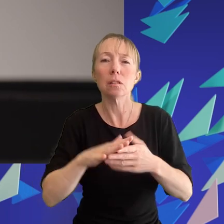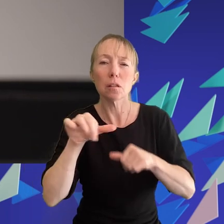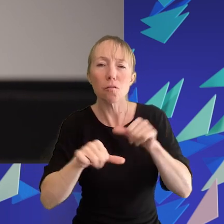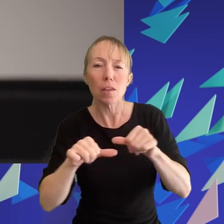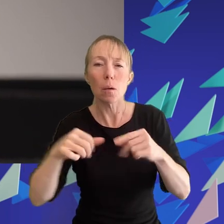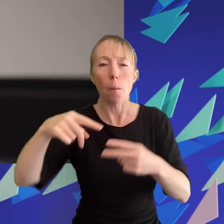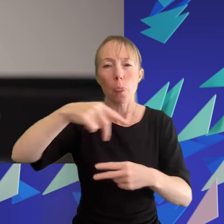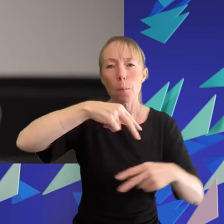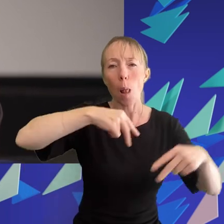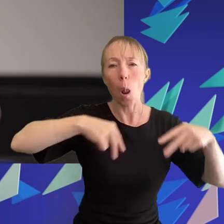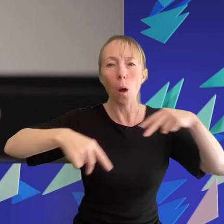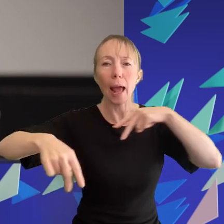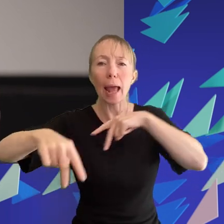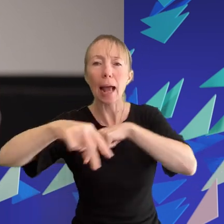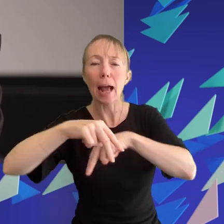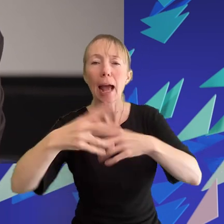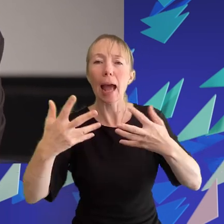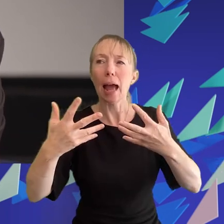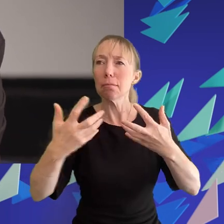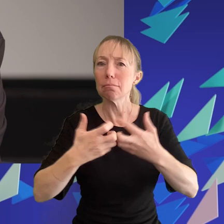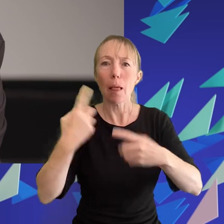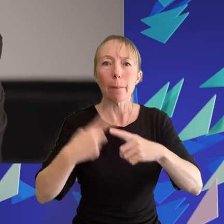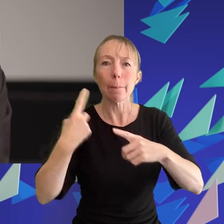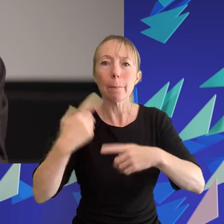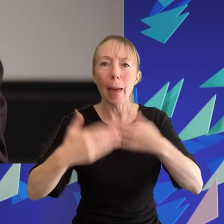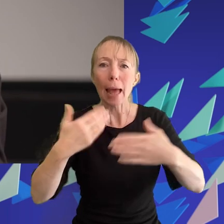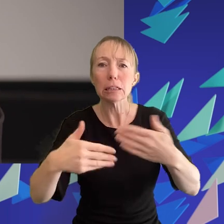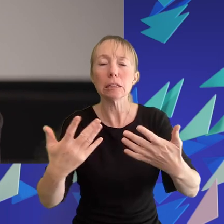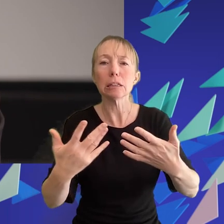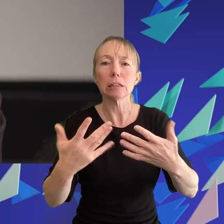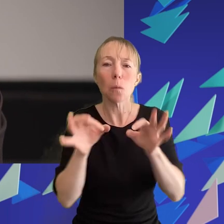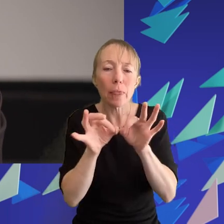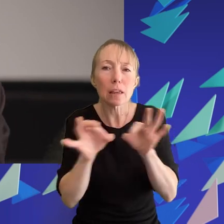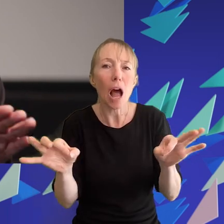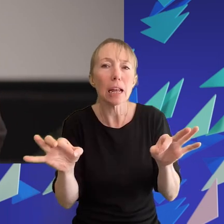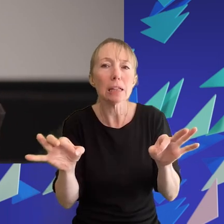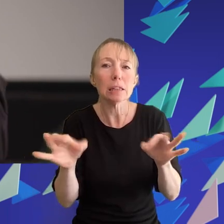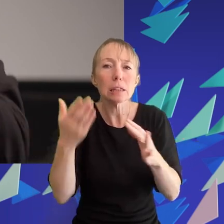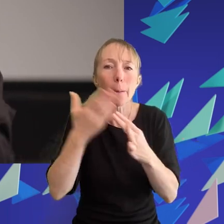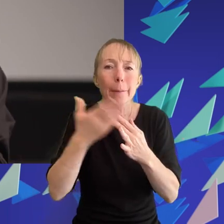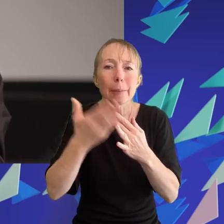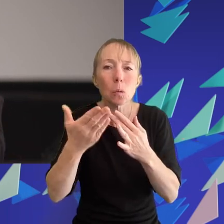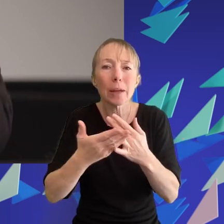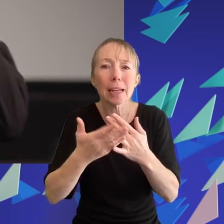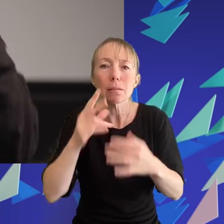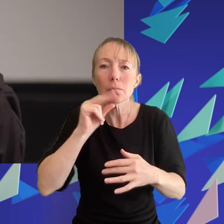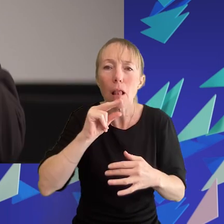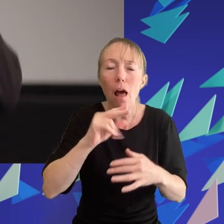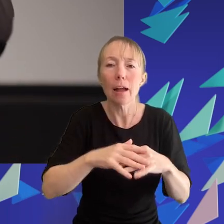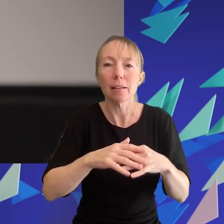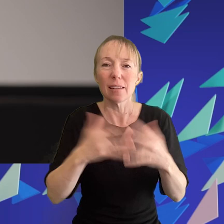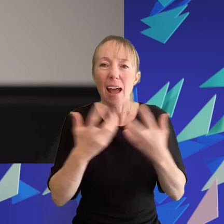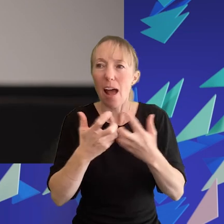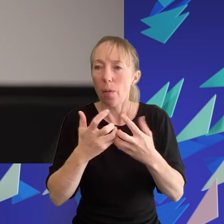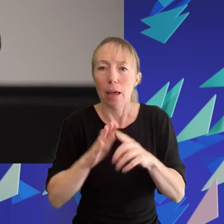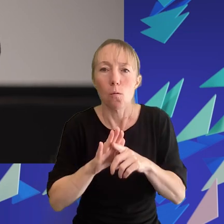they walk, the pace of it, the silence between the lines, how they grow and suddenly how they go to the